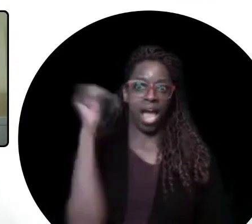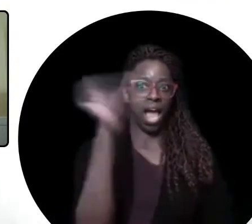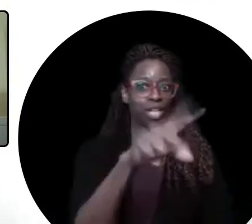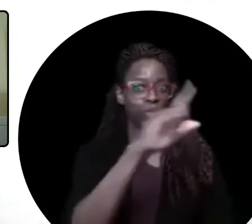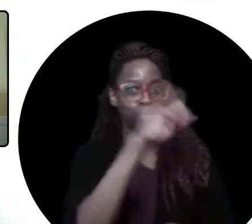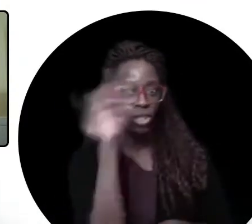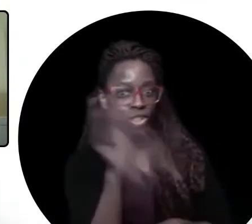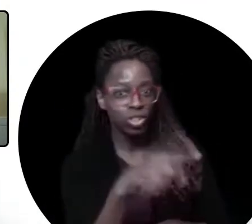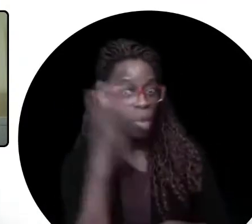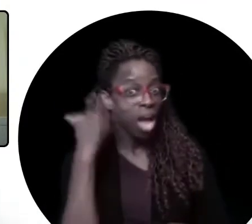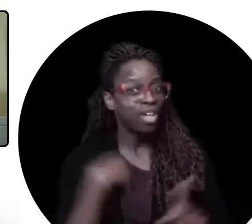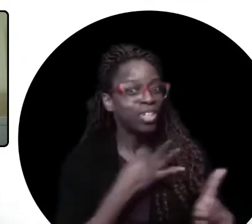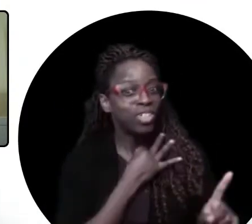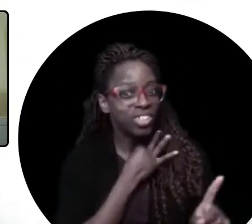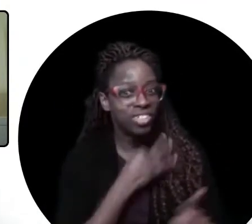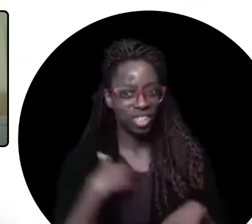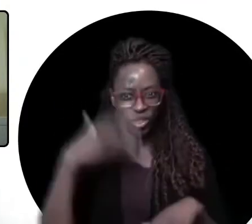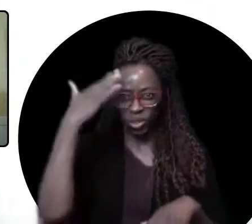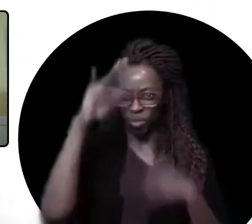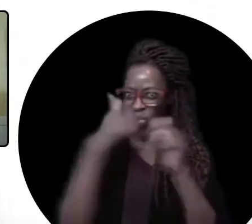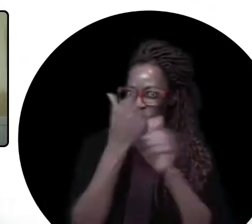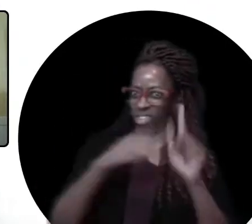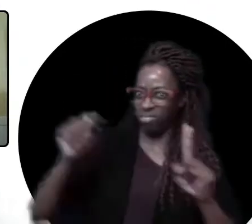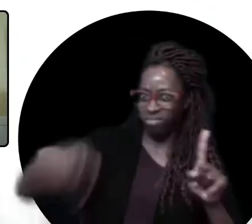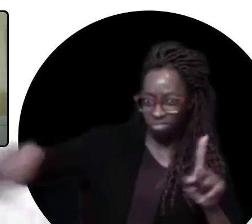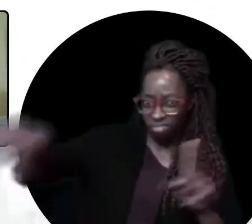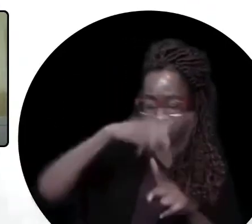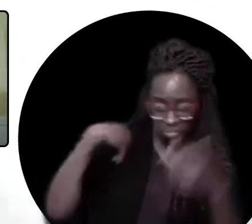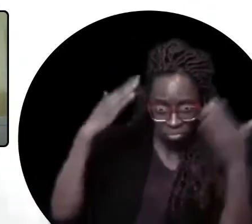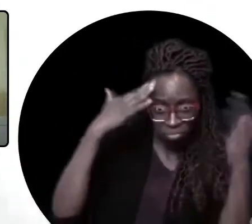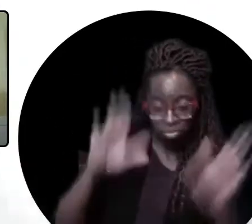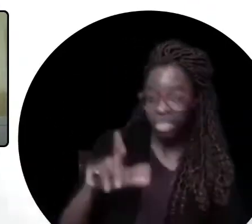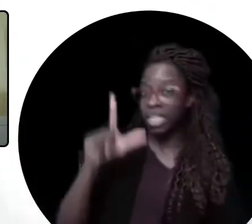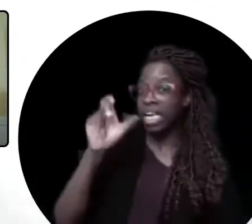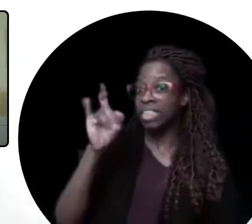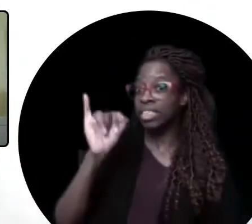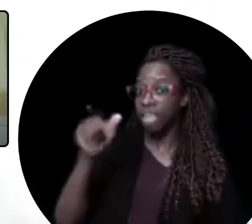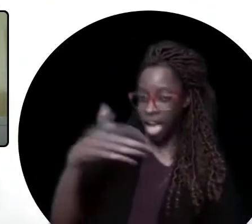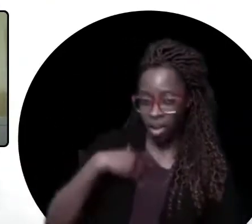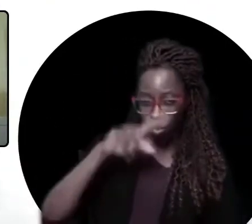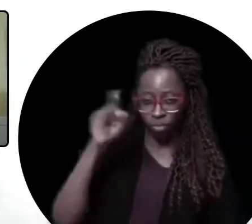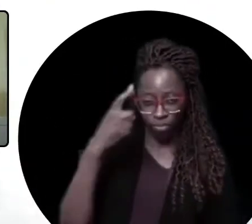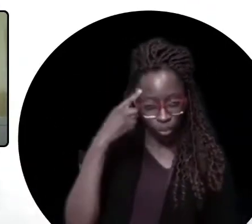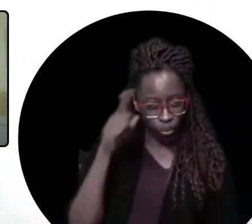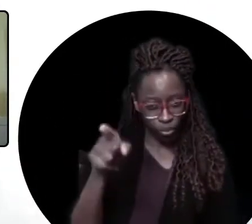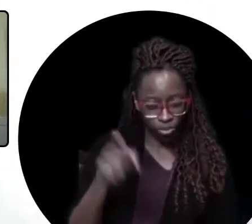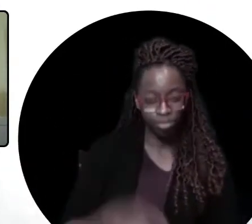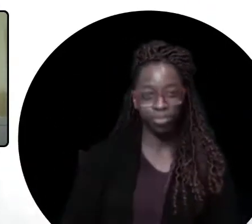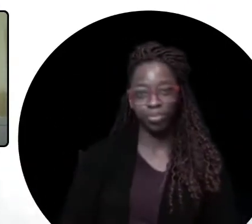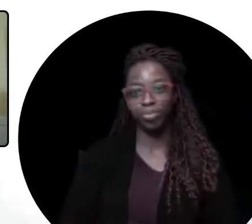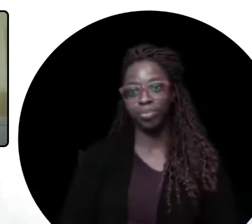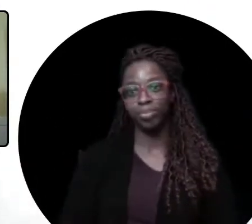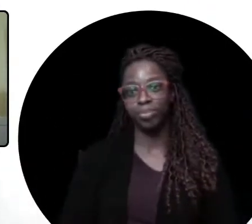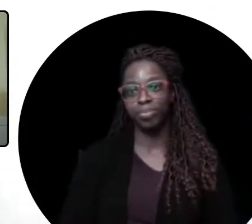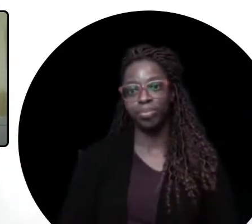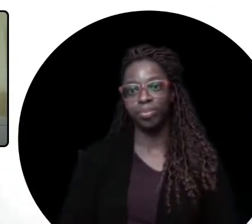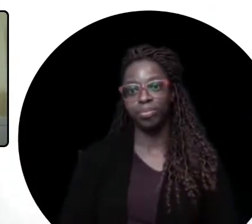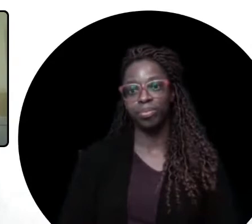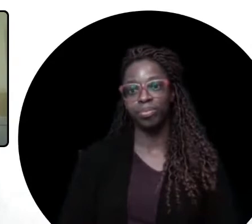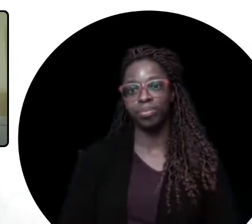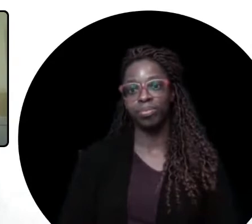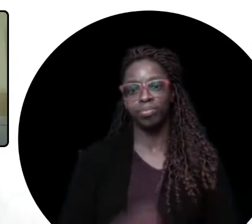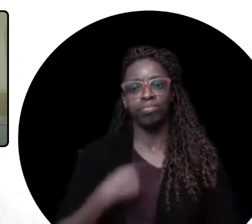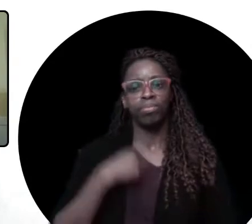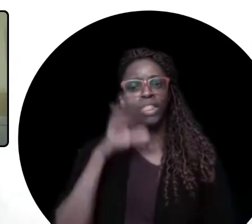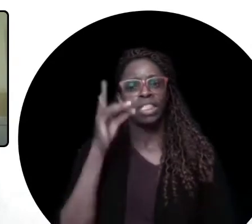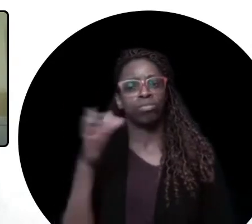a question for you. And as I was listening to you talk, and it doesn't matter how many